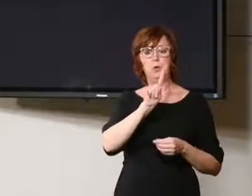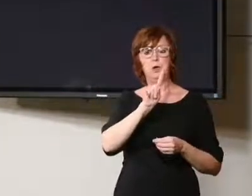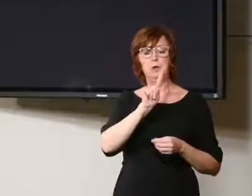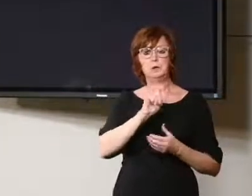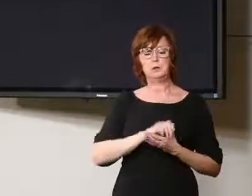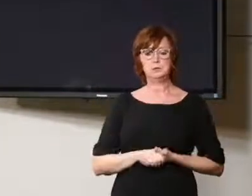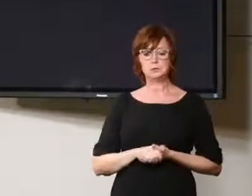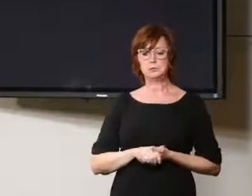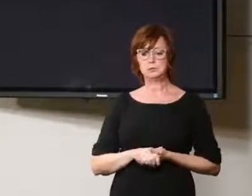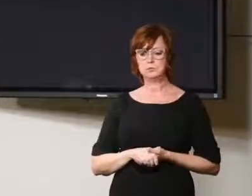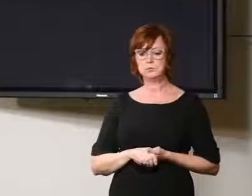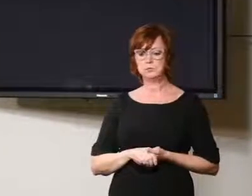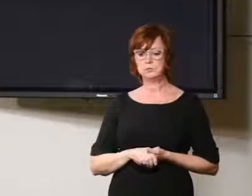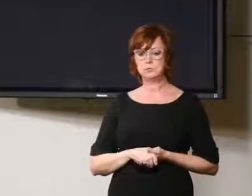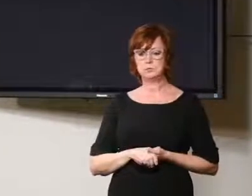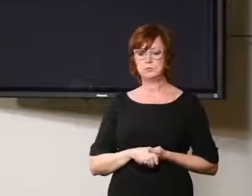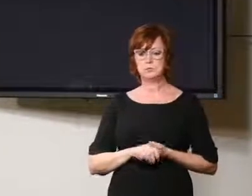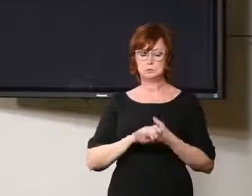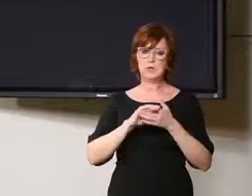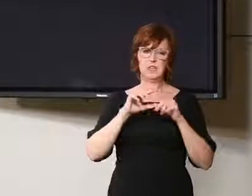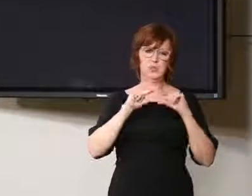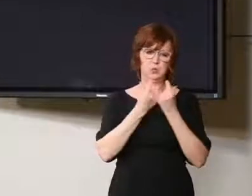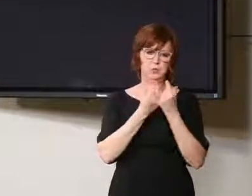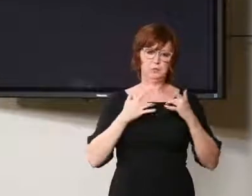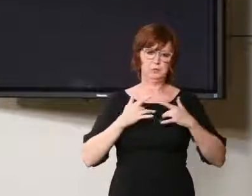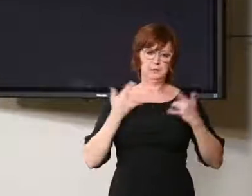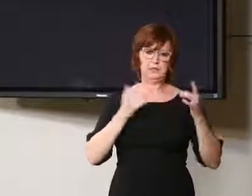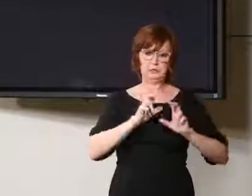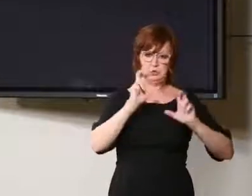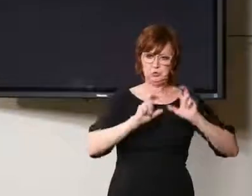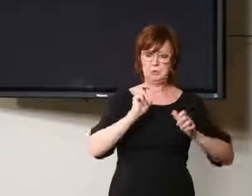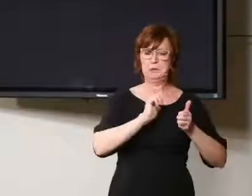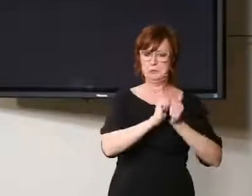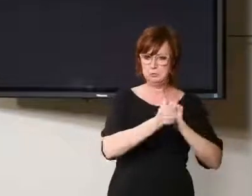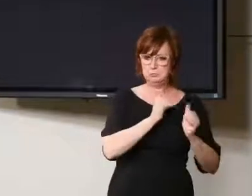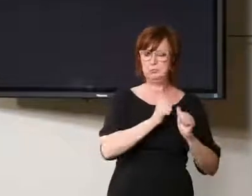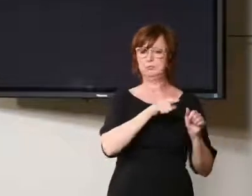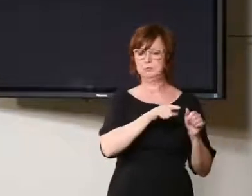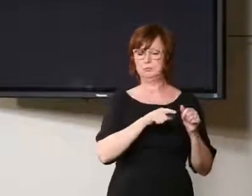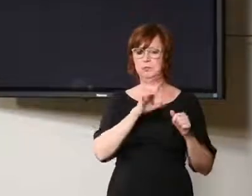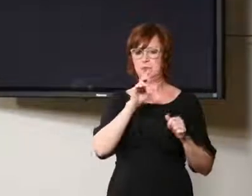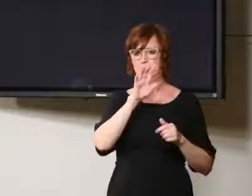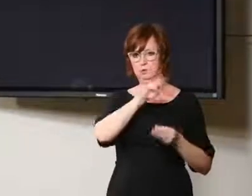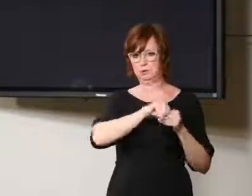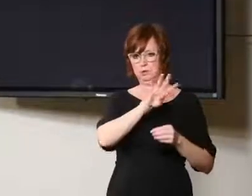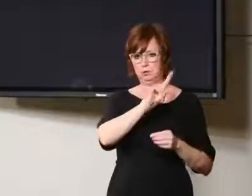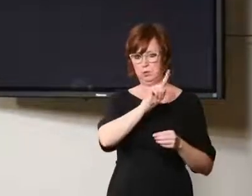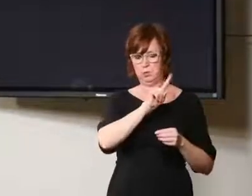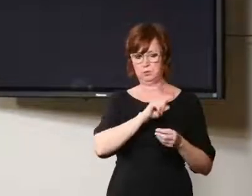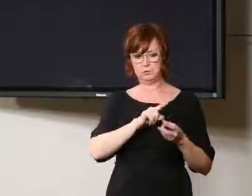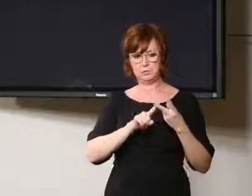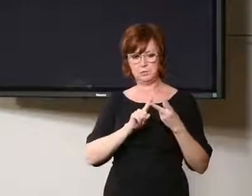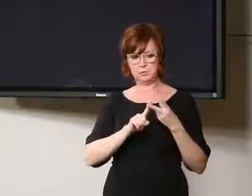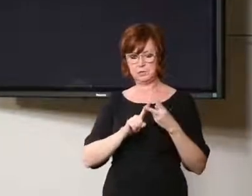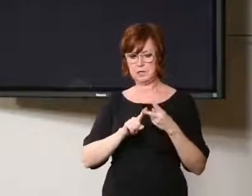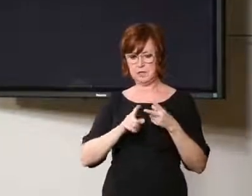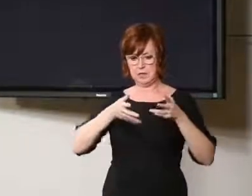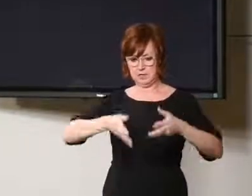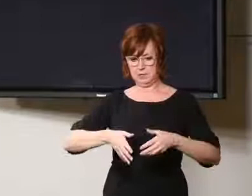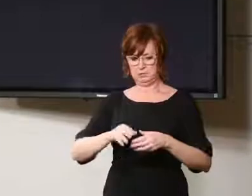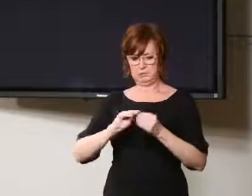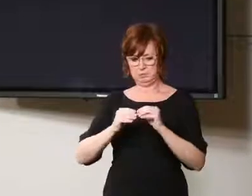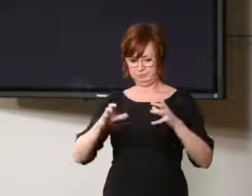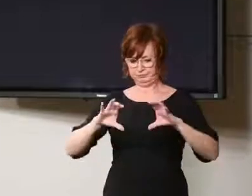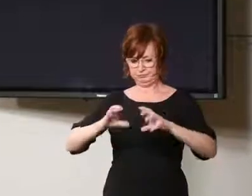Saskatchewan, mostly through group events, but anywhere from 8 to 12 currently have no known source of